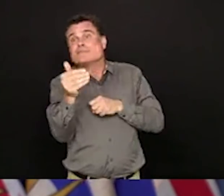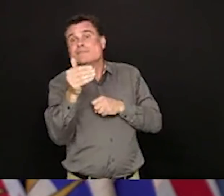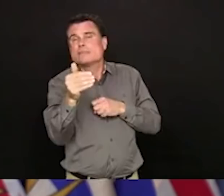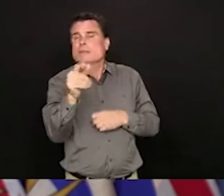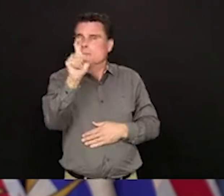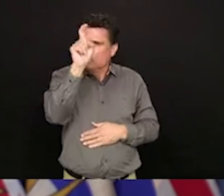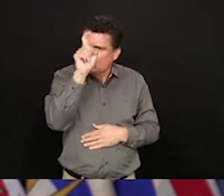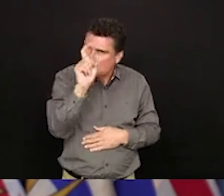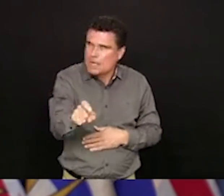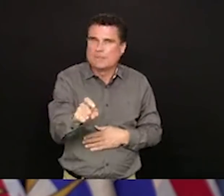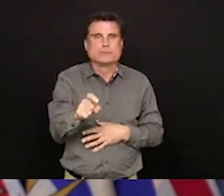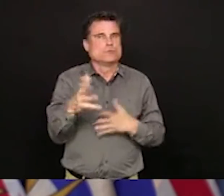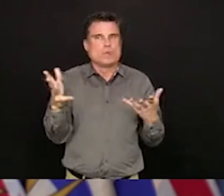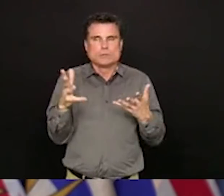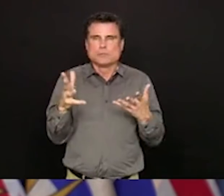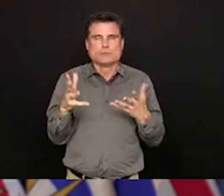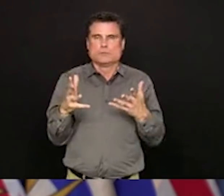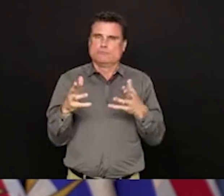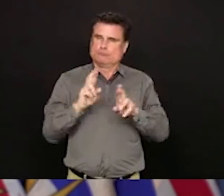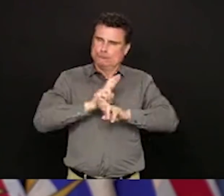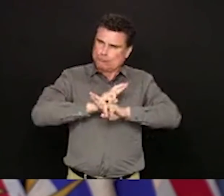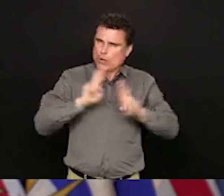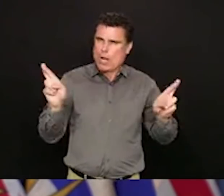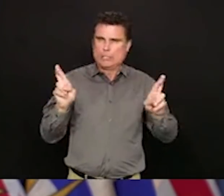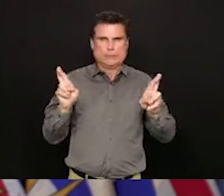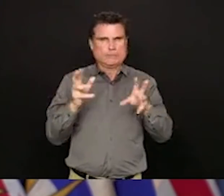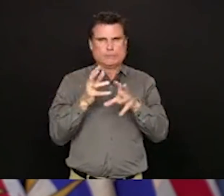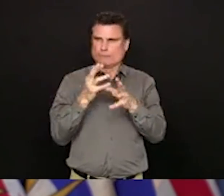home if they are ill during this pandemic.